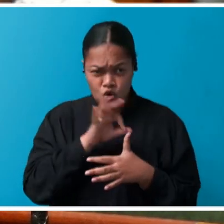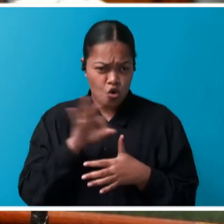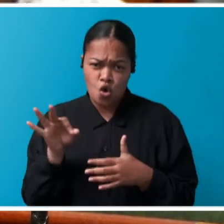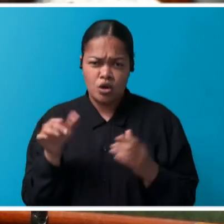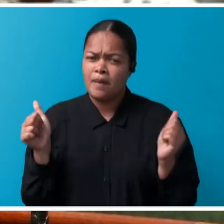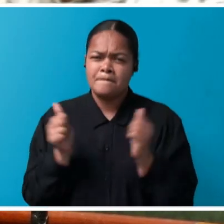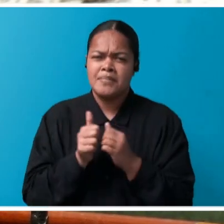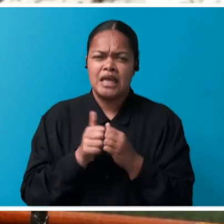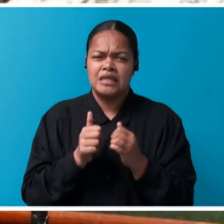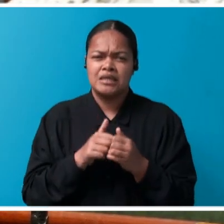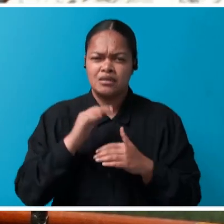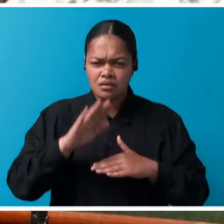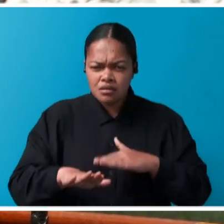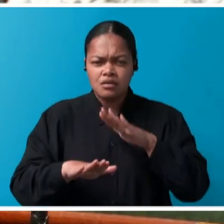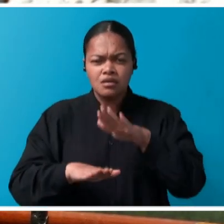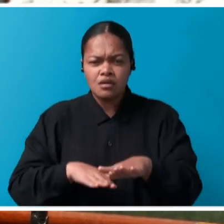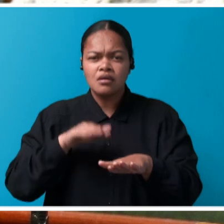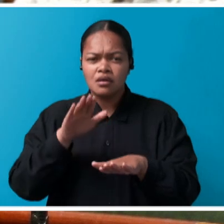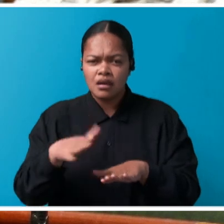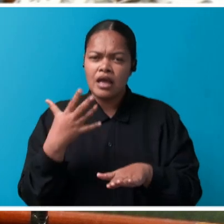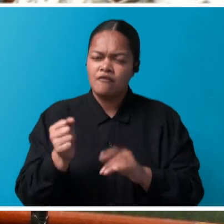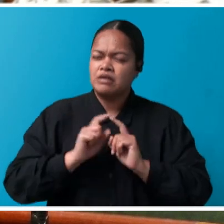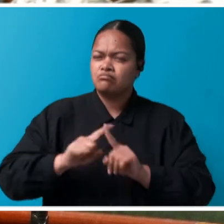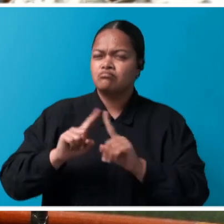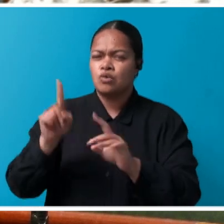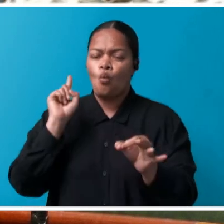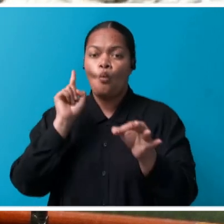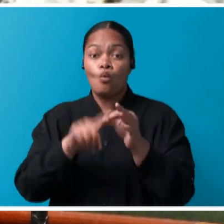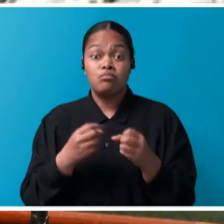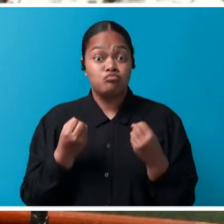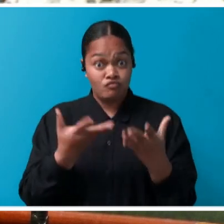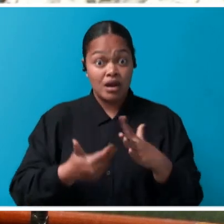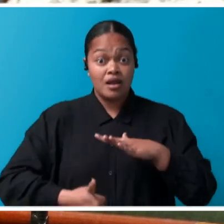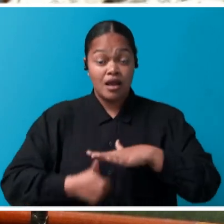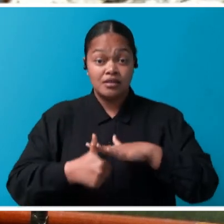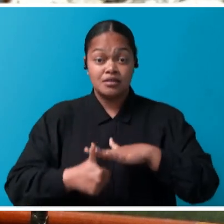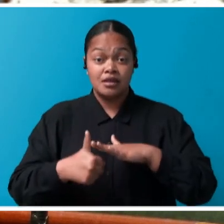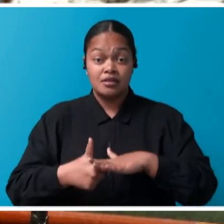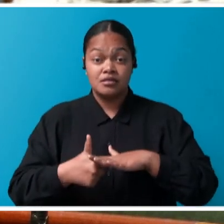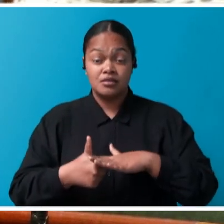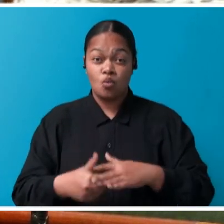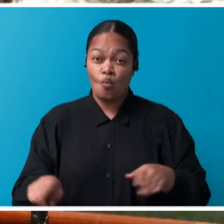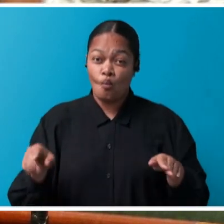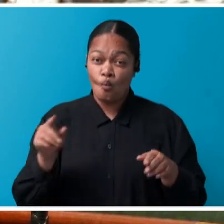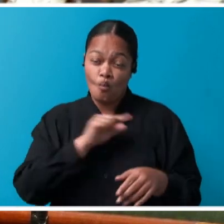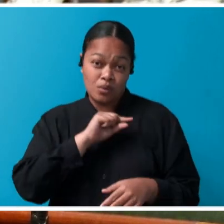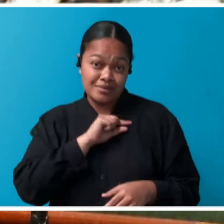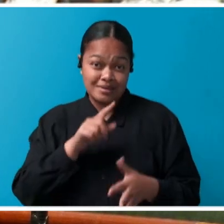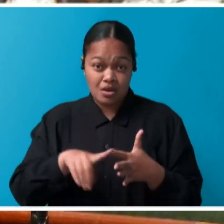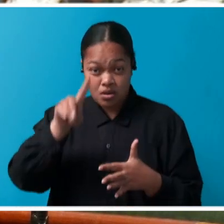journeys. We will have the ultimate goal of providing access to quality education for all our